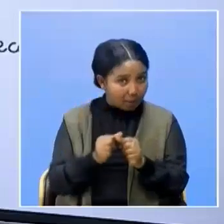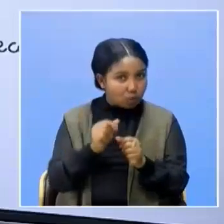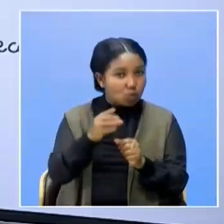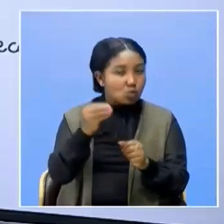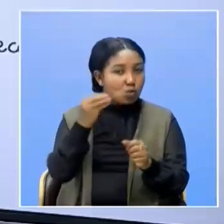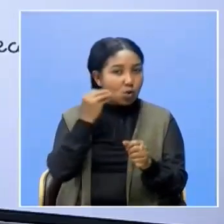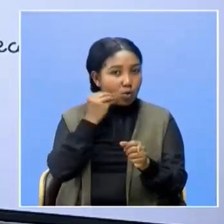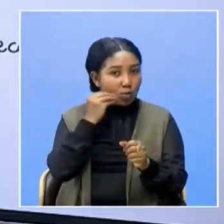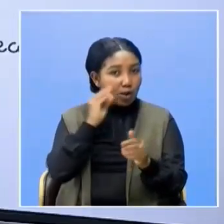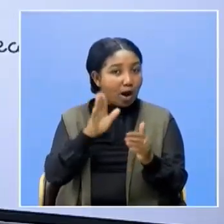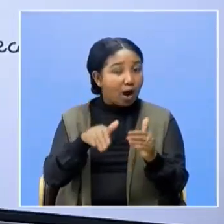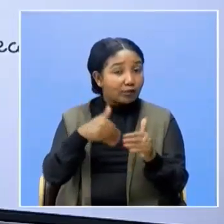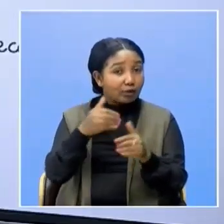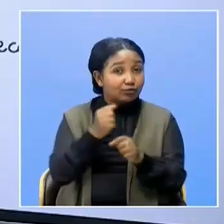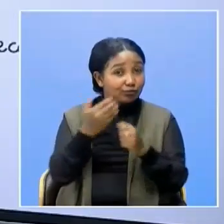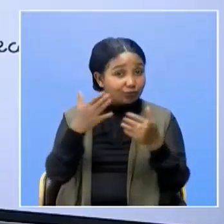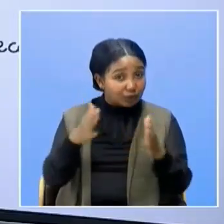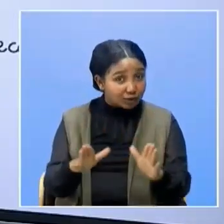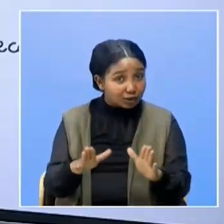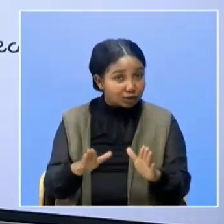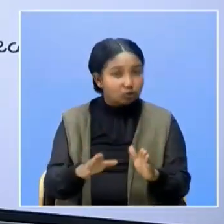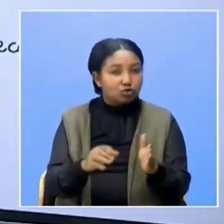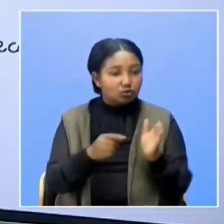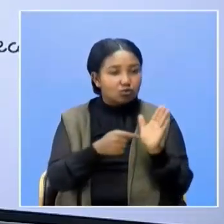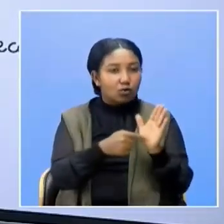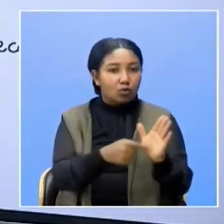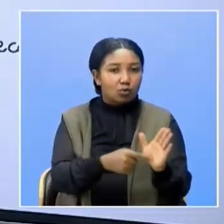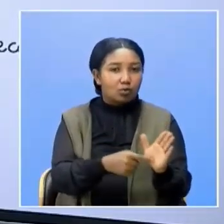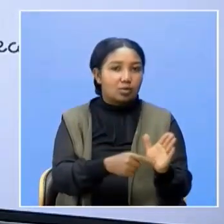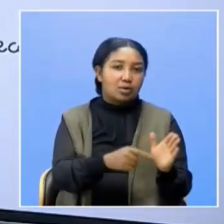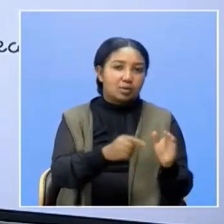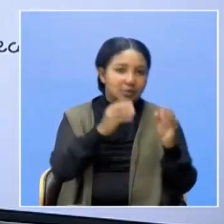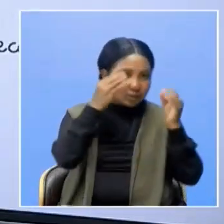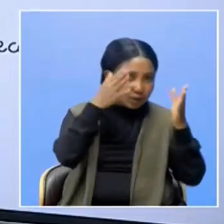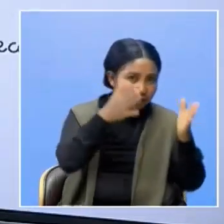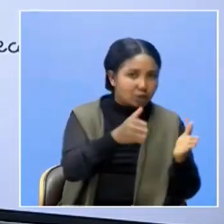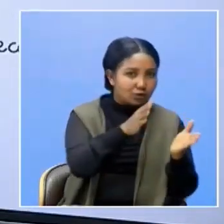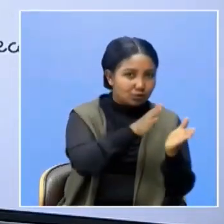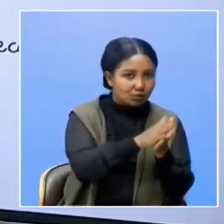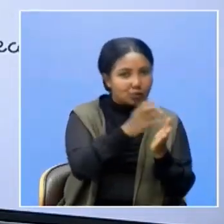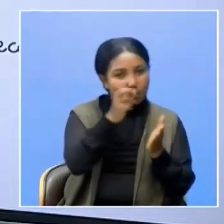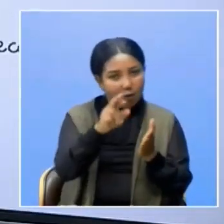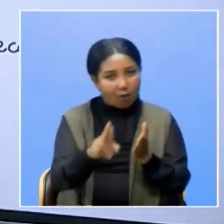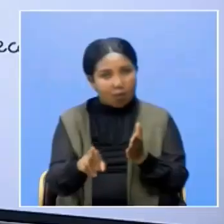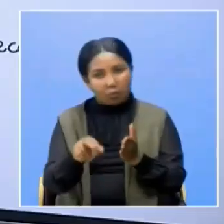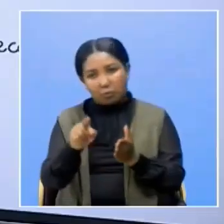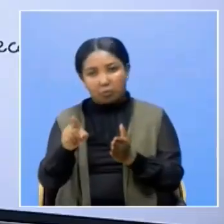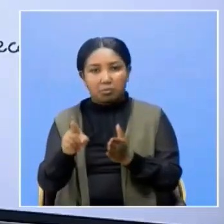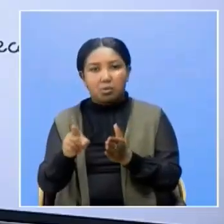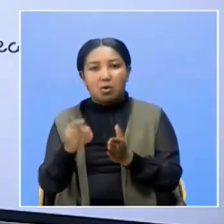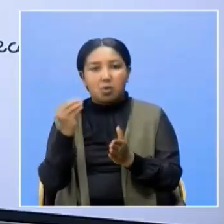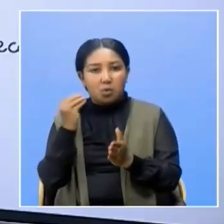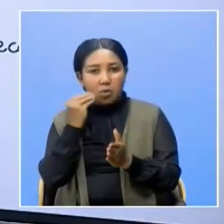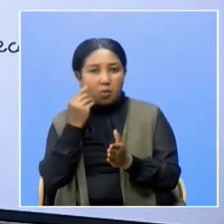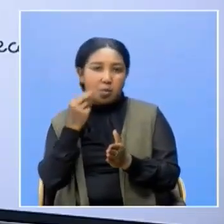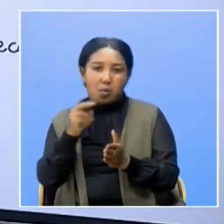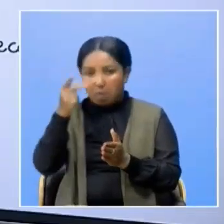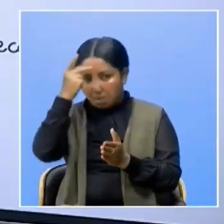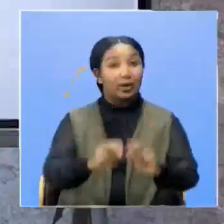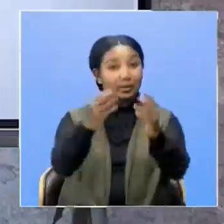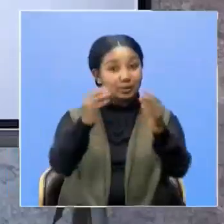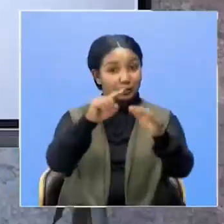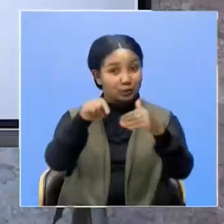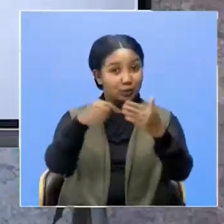homework, after you do it, show it to your teacher at school or your mentor at home or your parents,